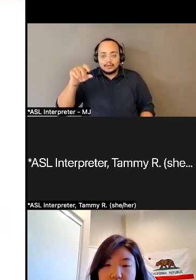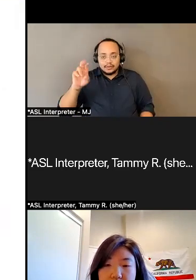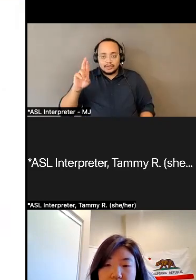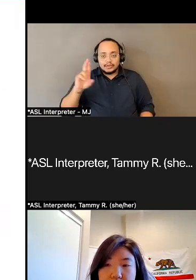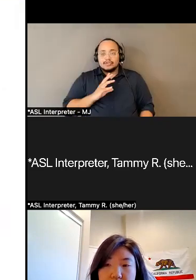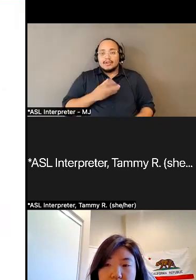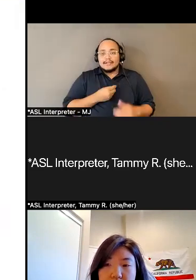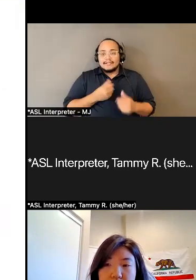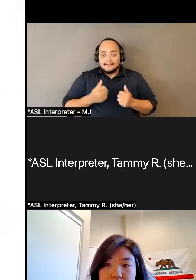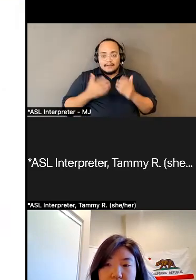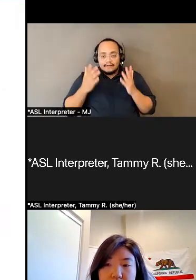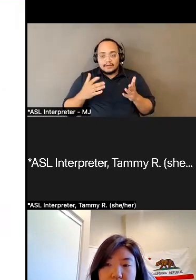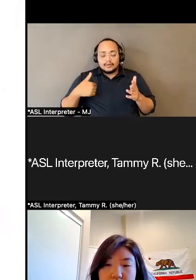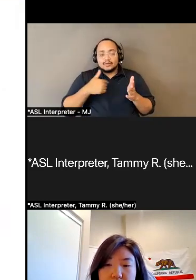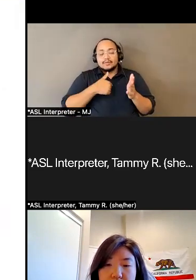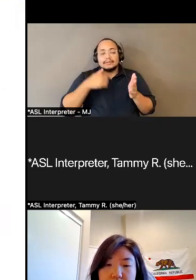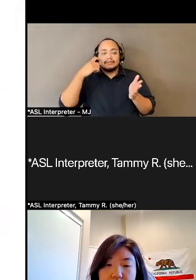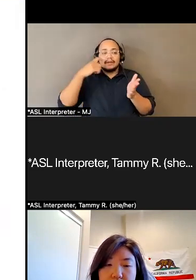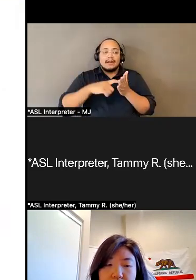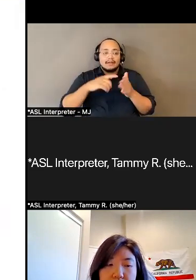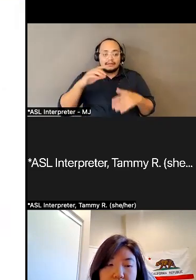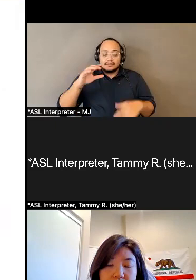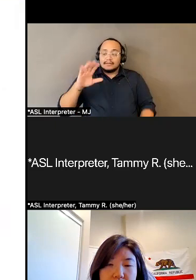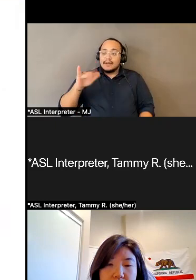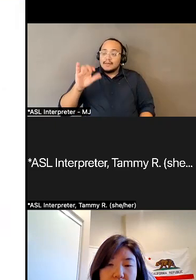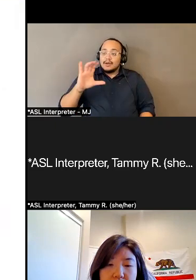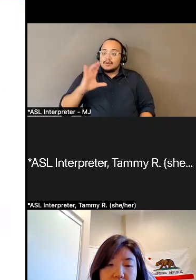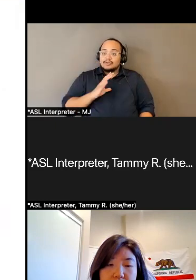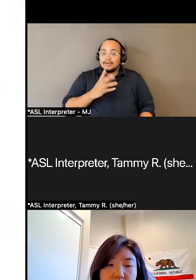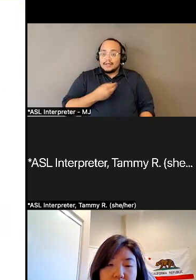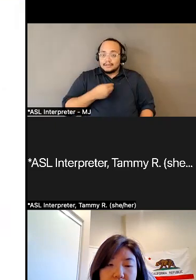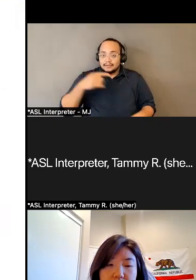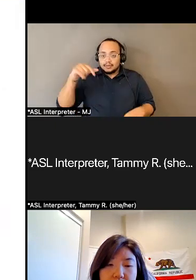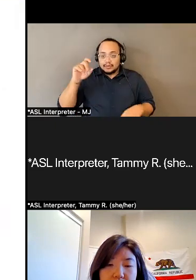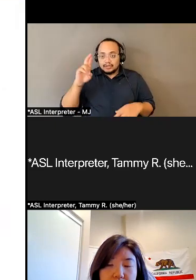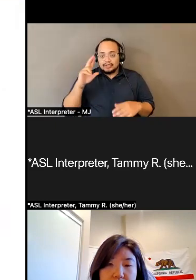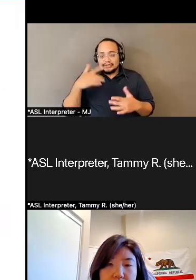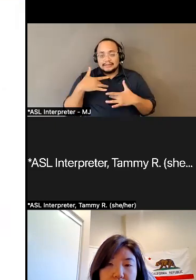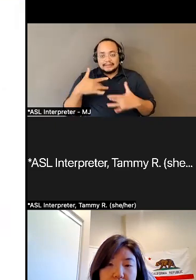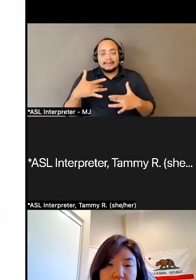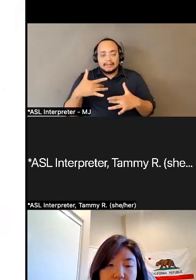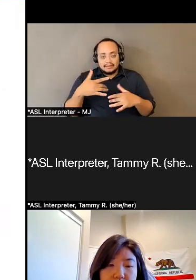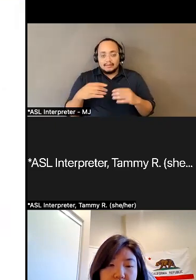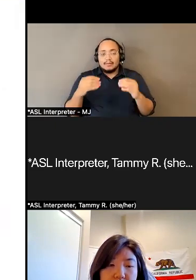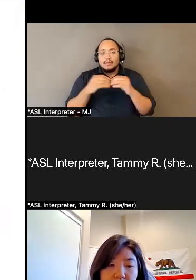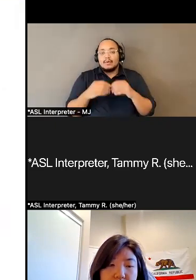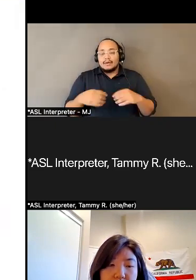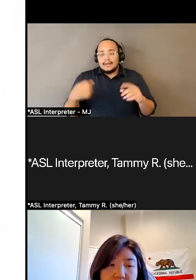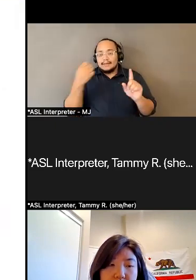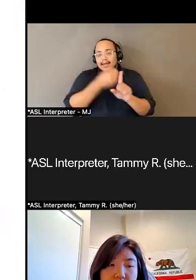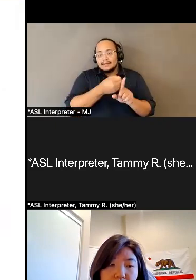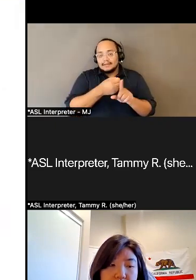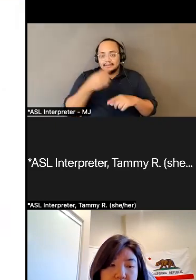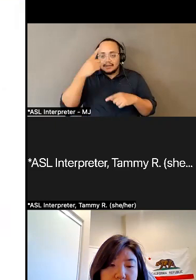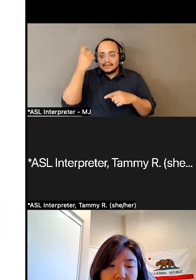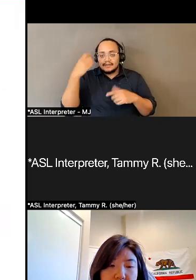survivors. We knew survivors from these communities were most likely to be impacted by health and